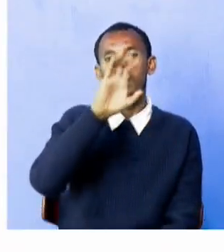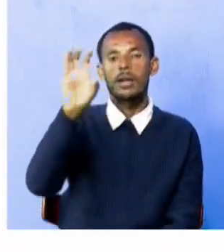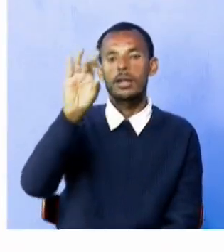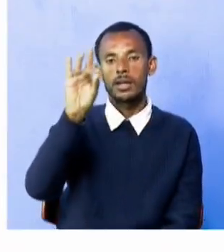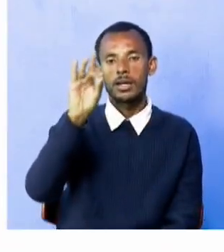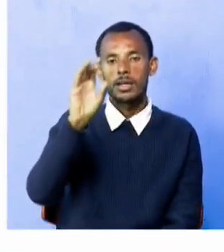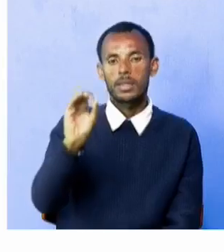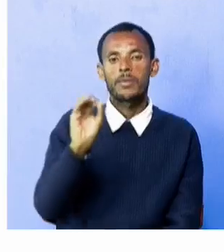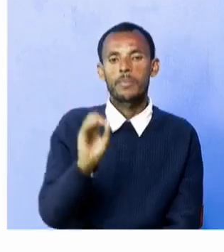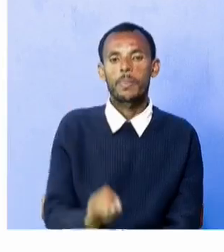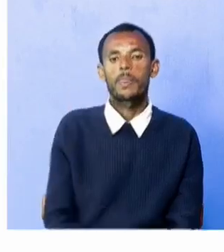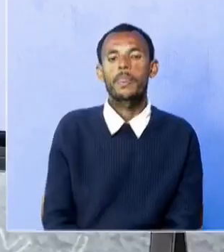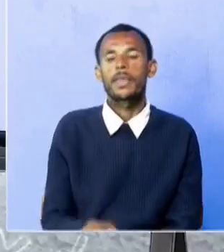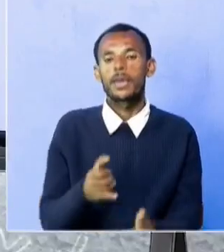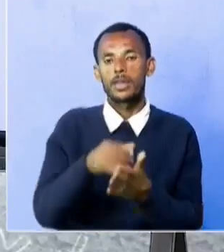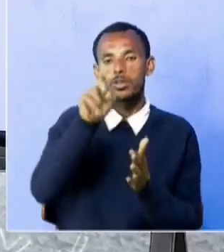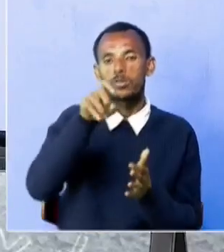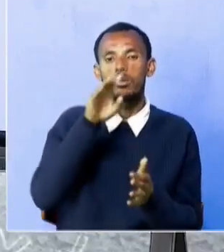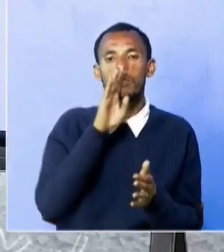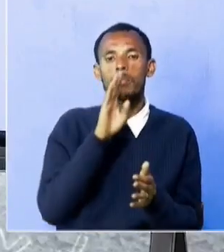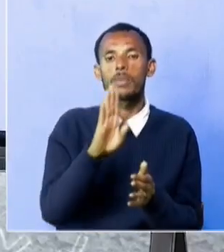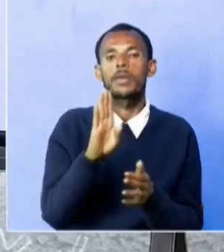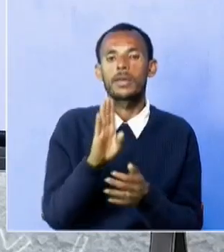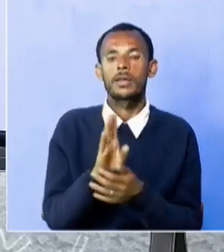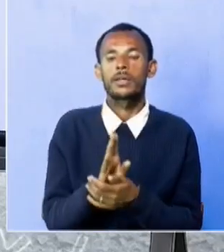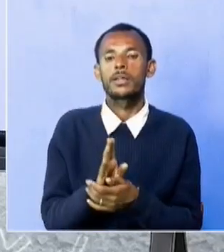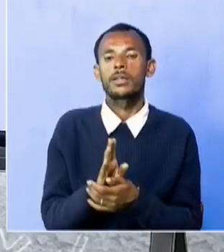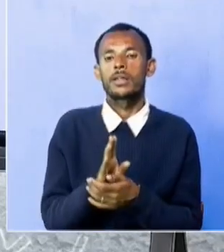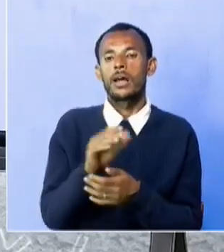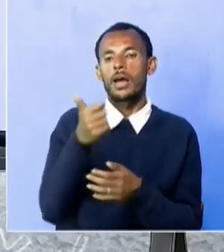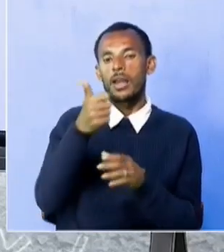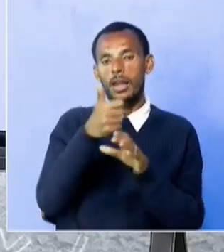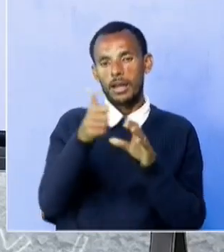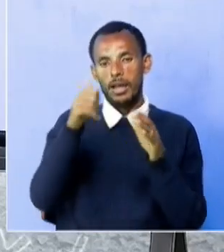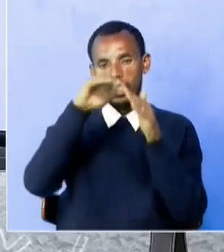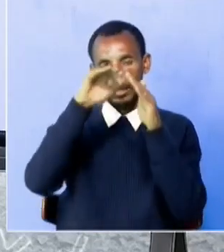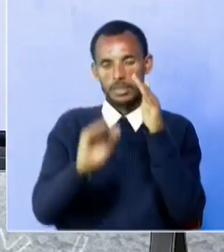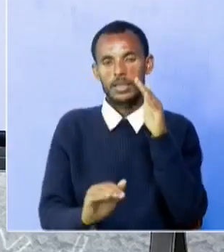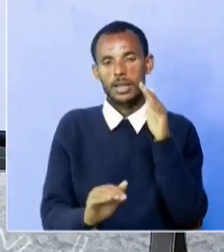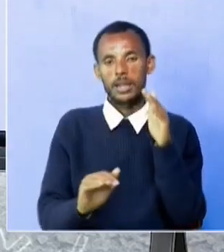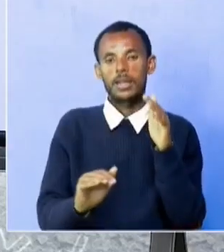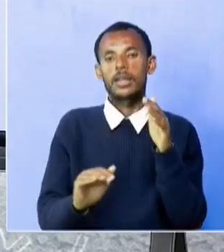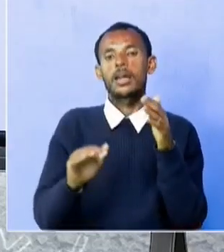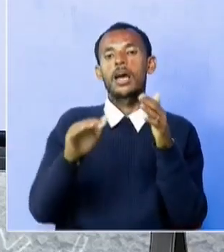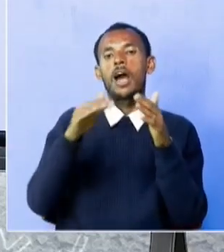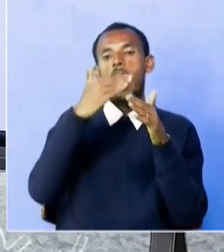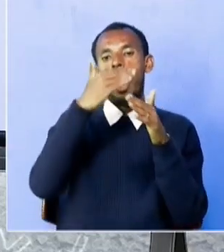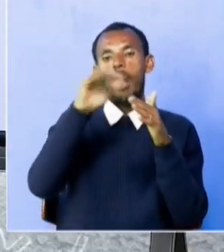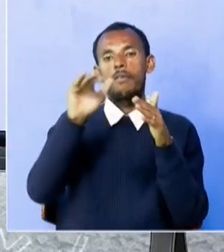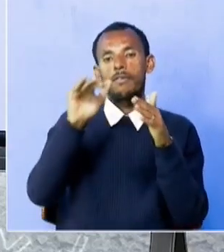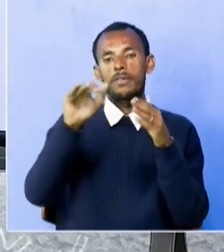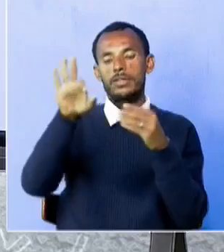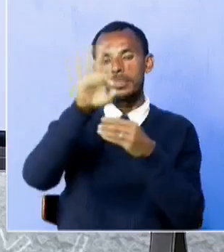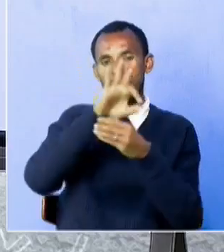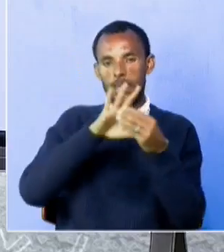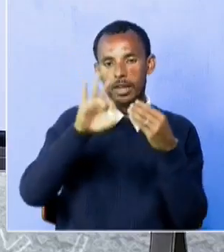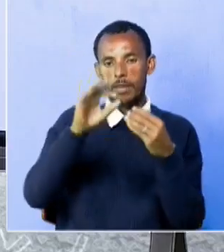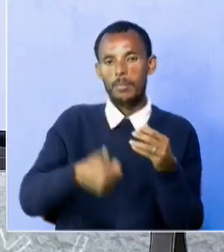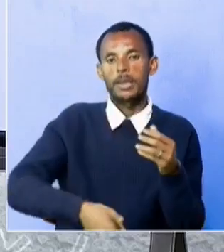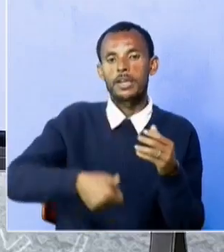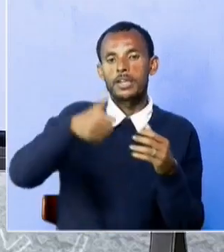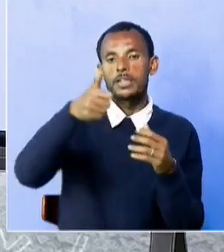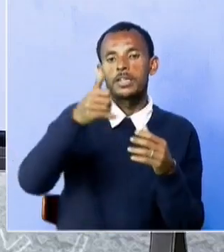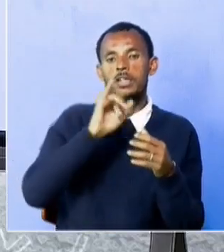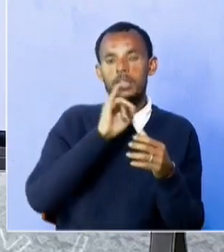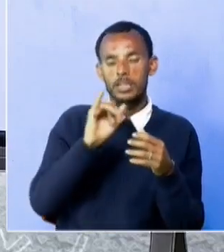okay? That means it should be an arc less than a semicircle. And major arc